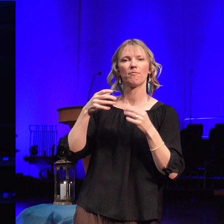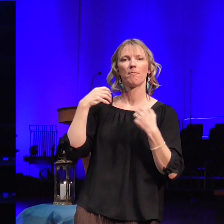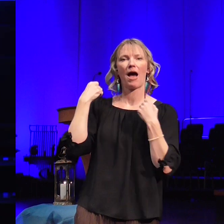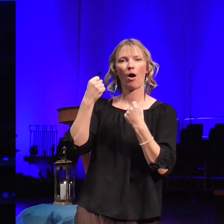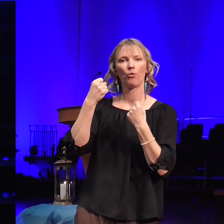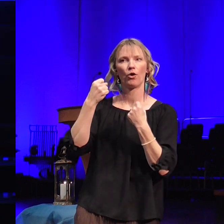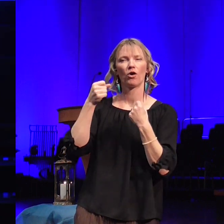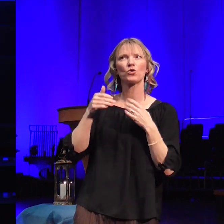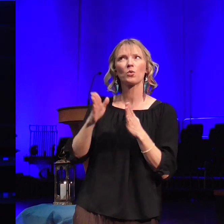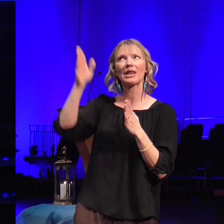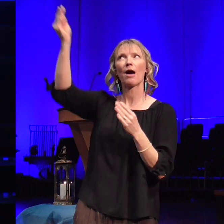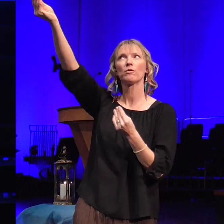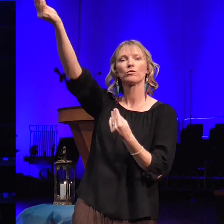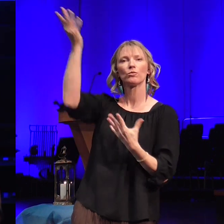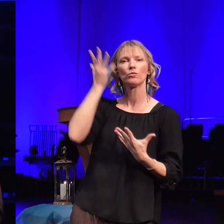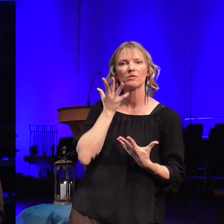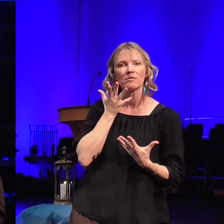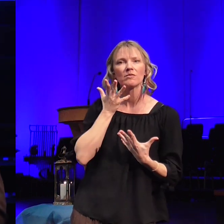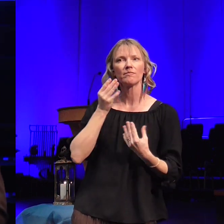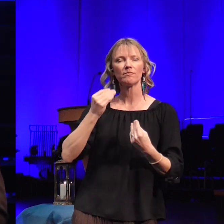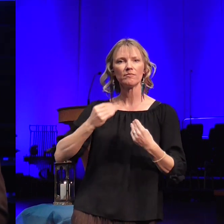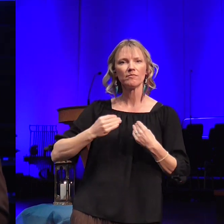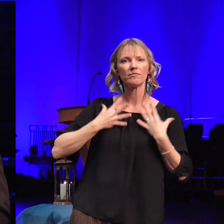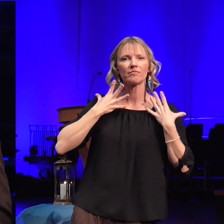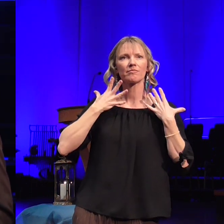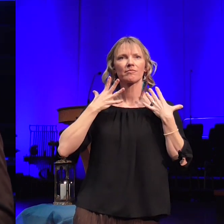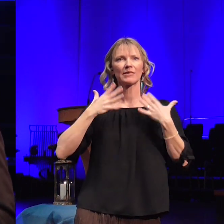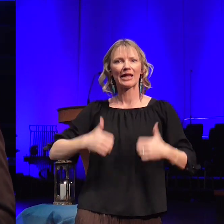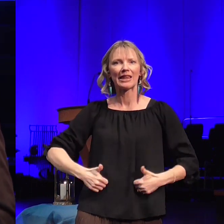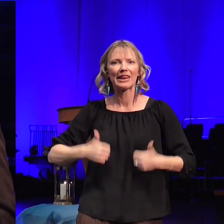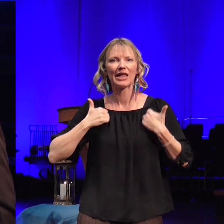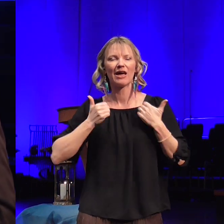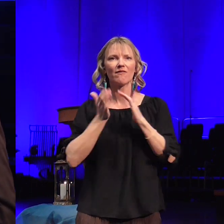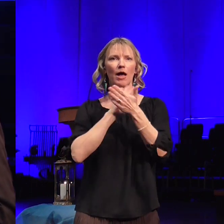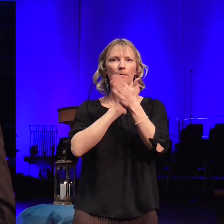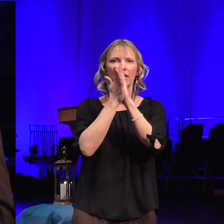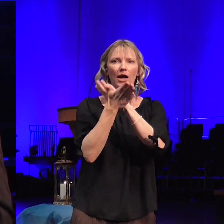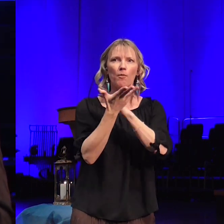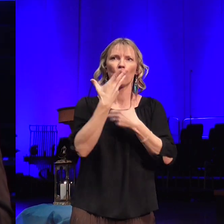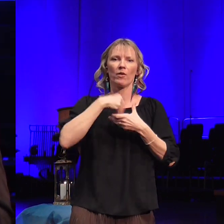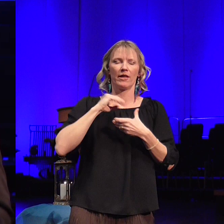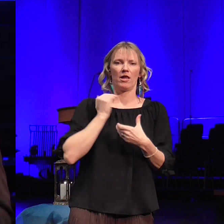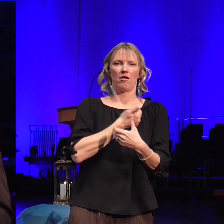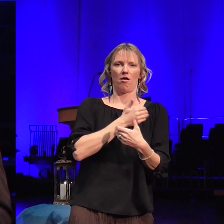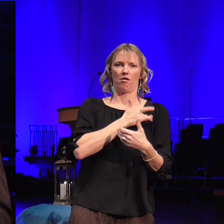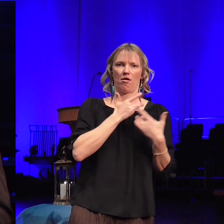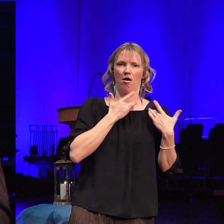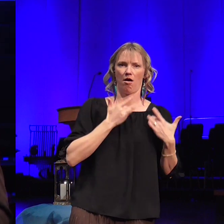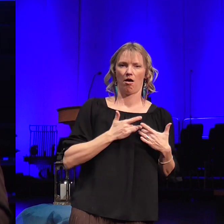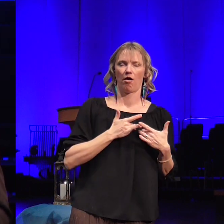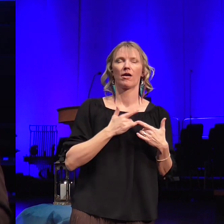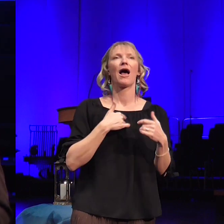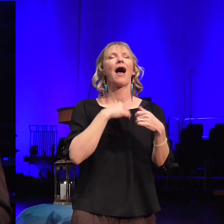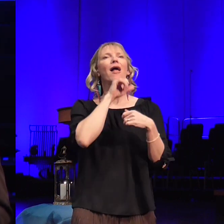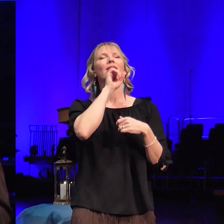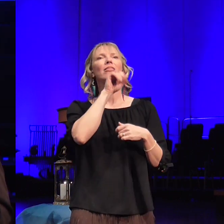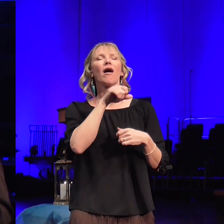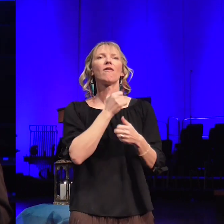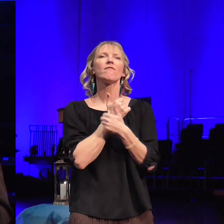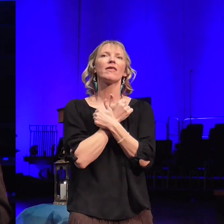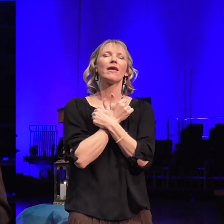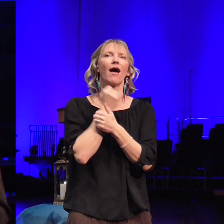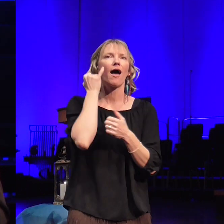speak and live and become in our own heart. And I love this idea that